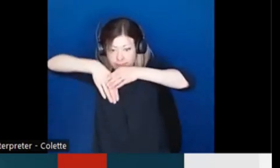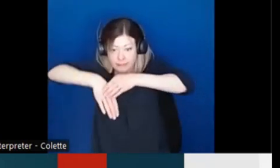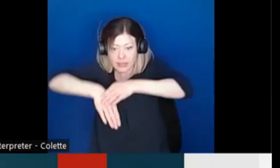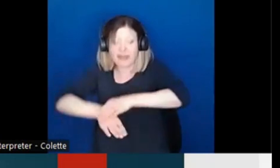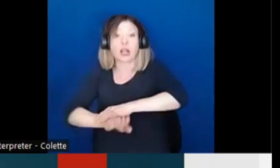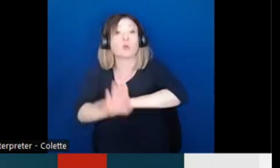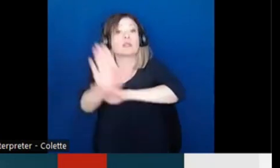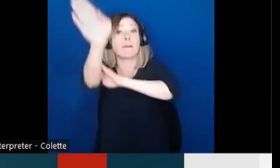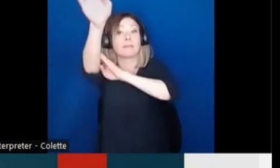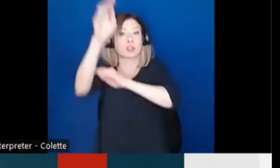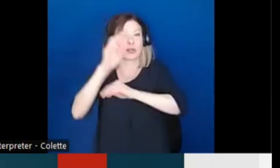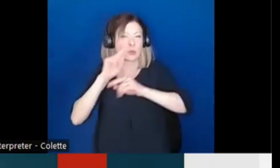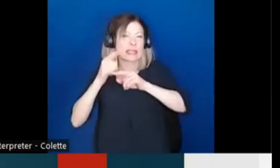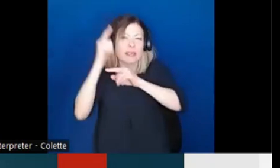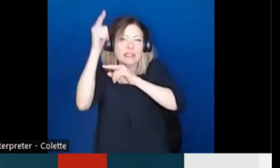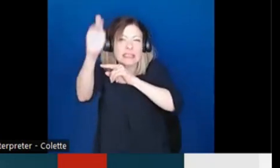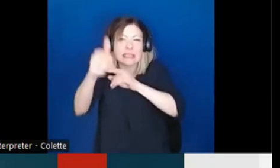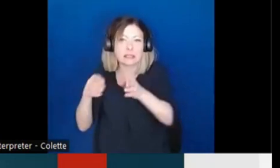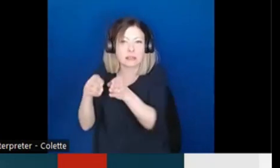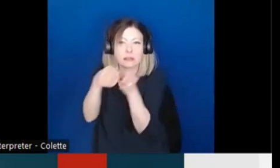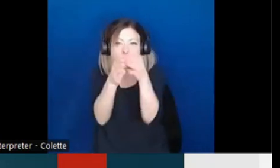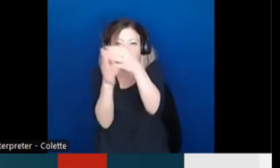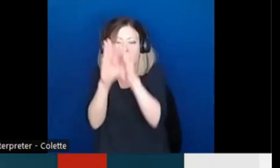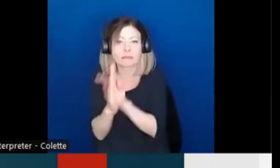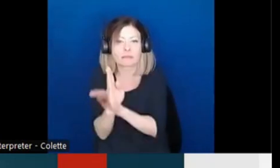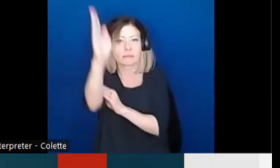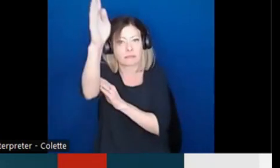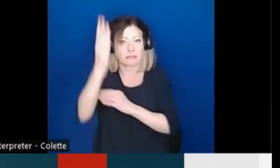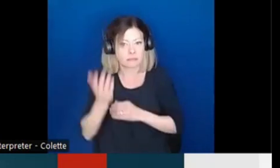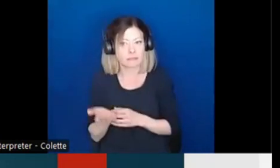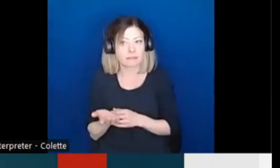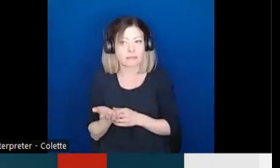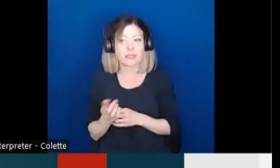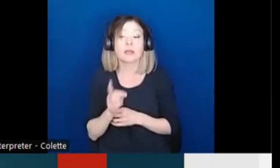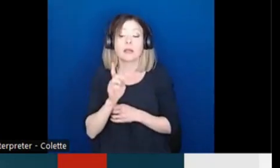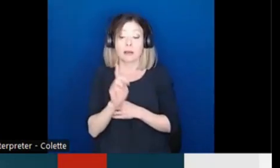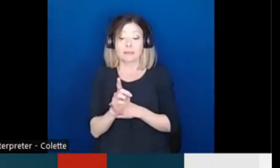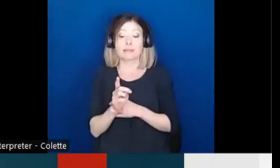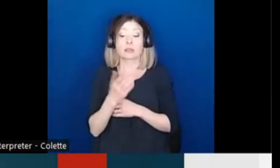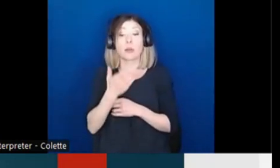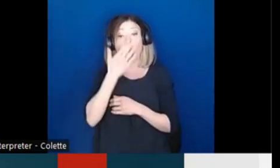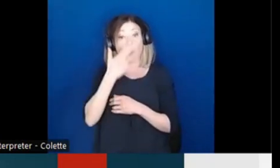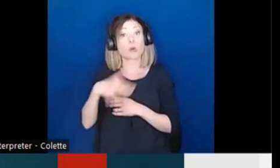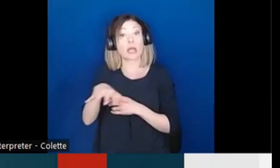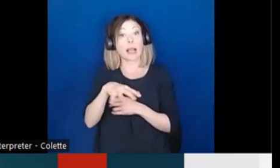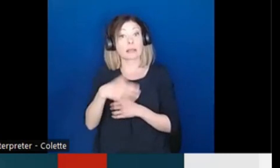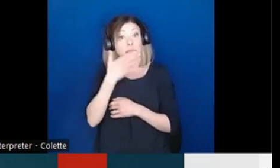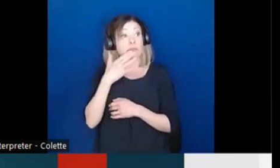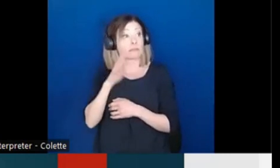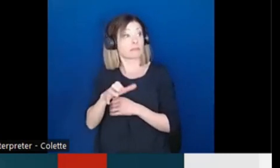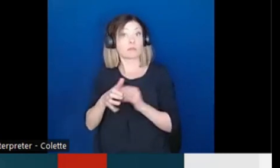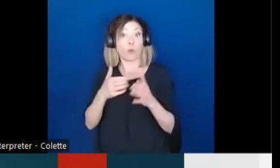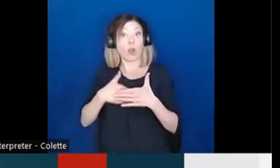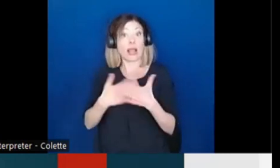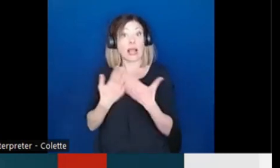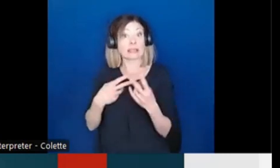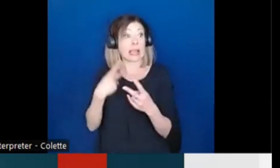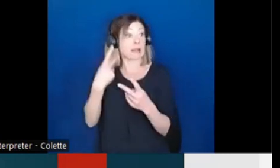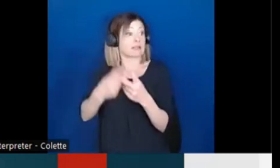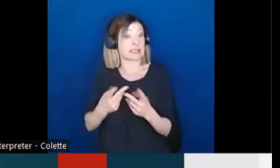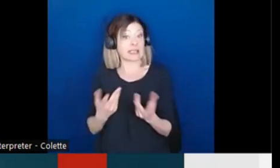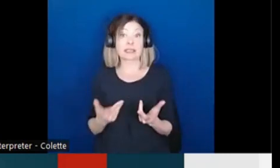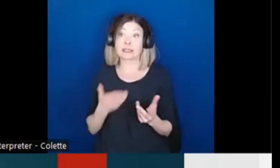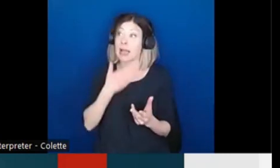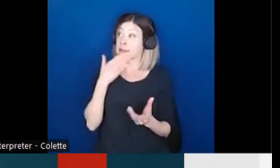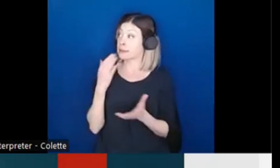in the distance, and you can see that. So it looks like a place you'd like to come for a day out, a nice little visit, and lots of